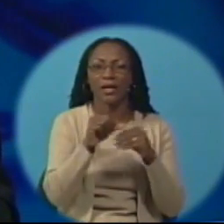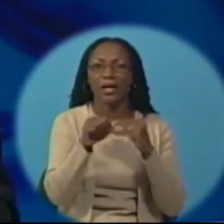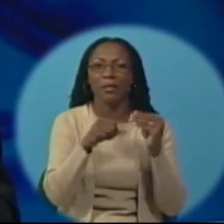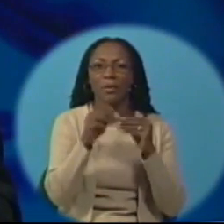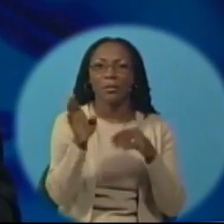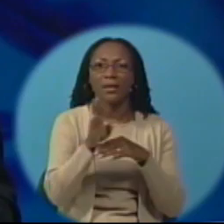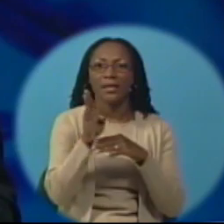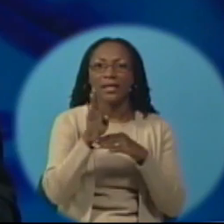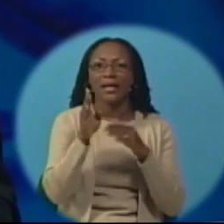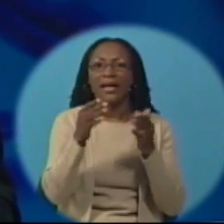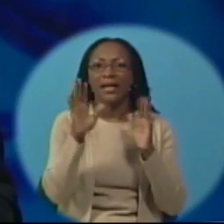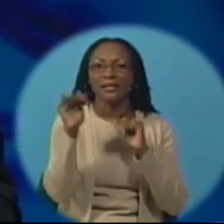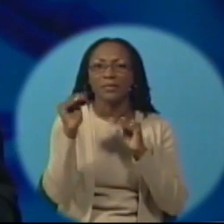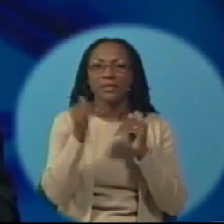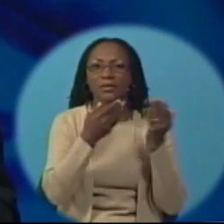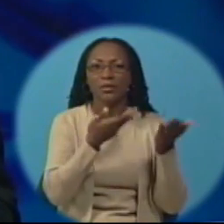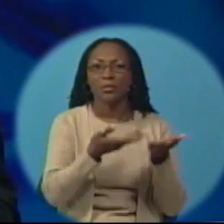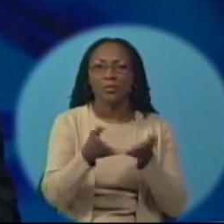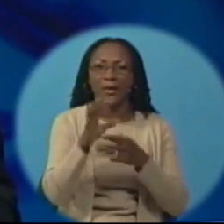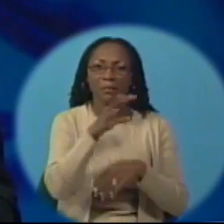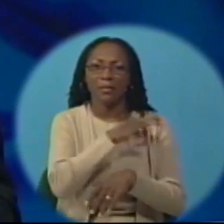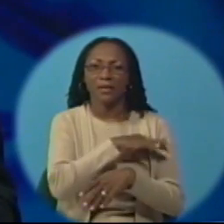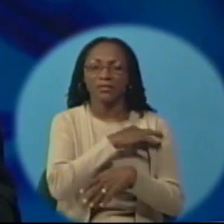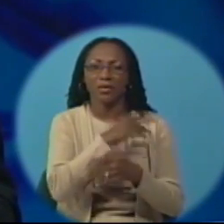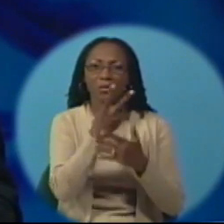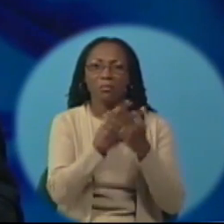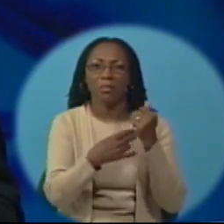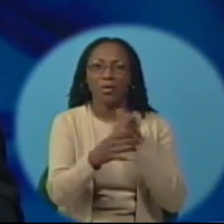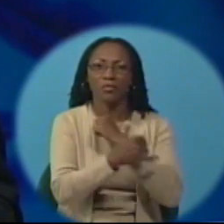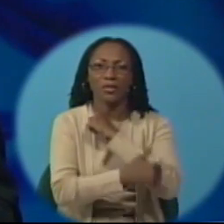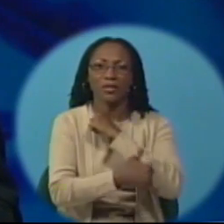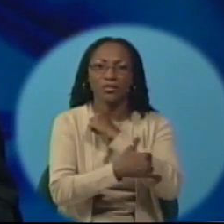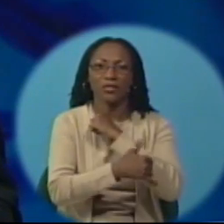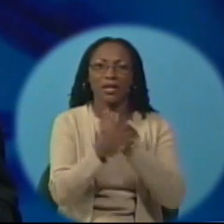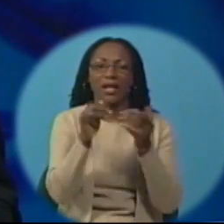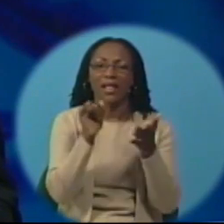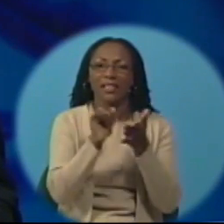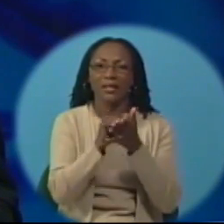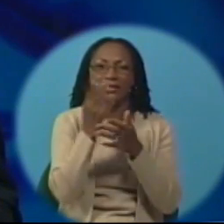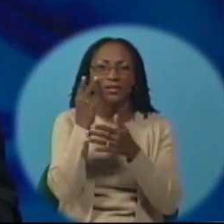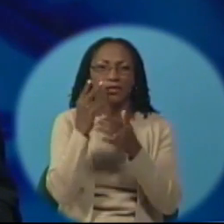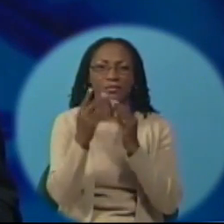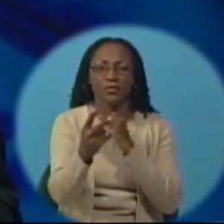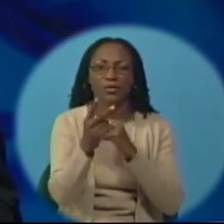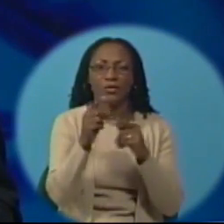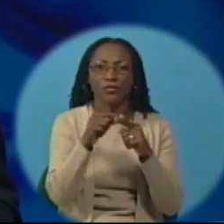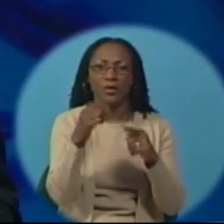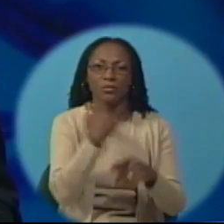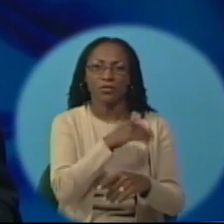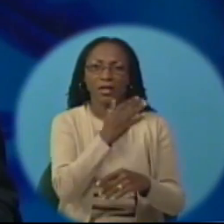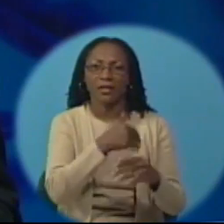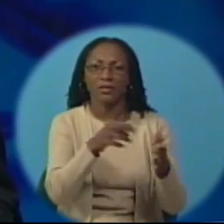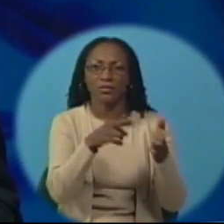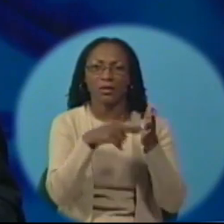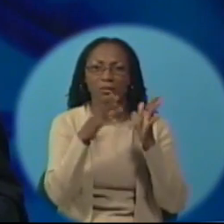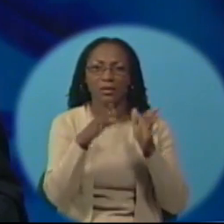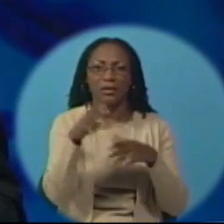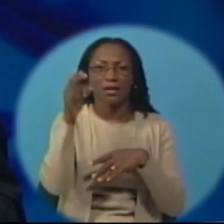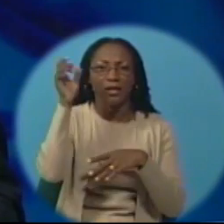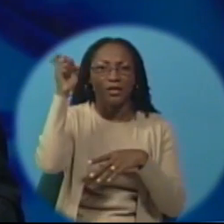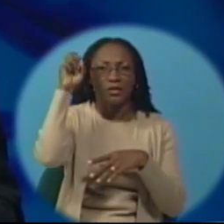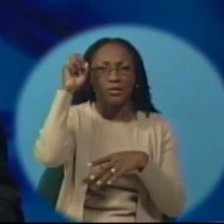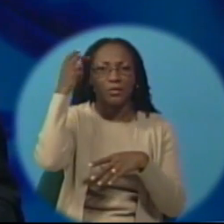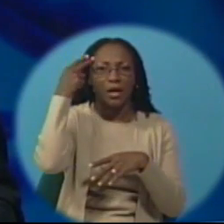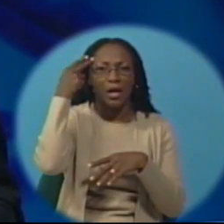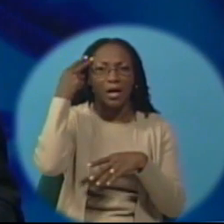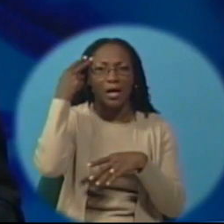is expected to bring significant benefits for both countries. That's the view from China's ambassador to the island, Hu Xiong. The